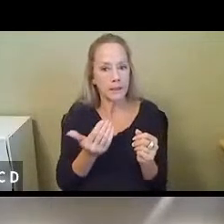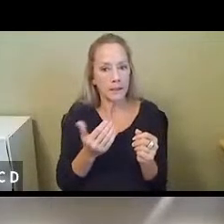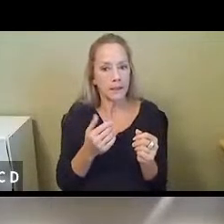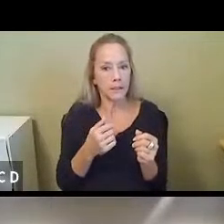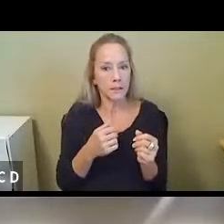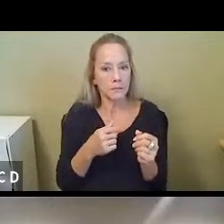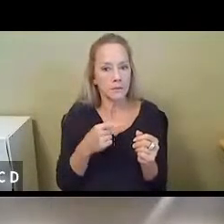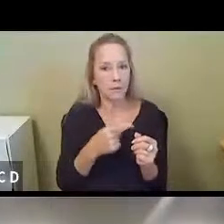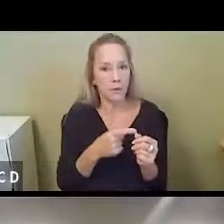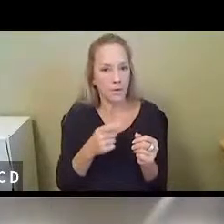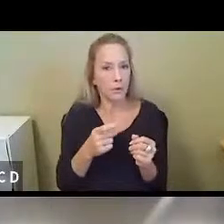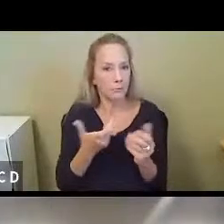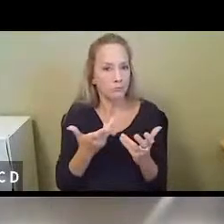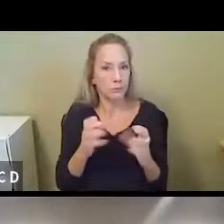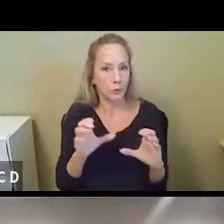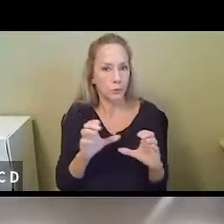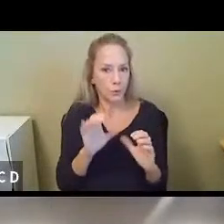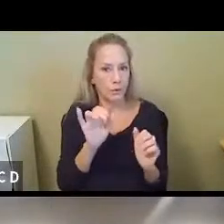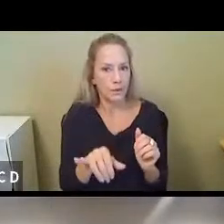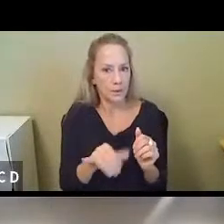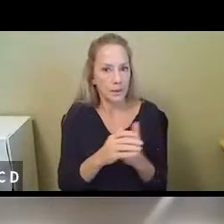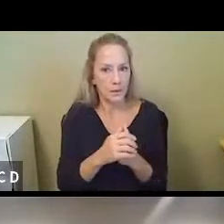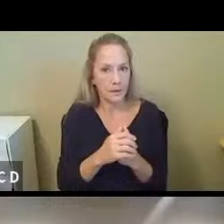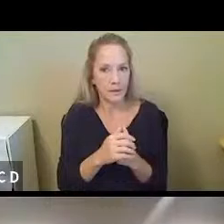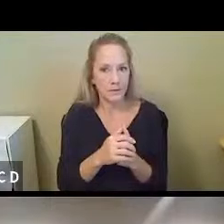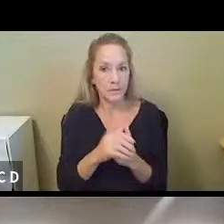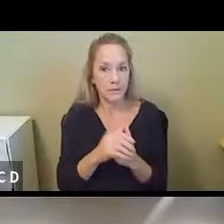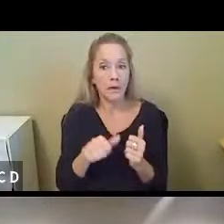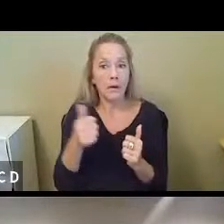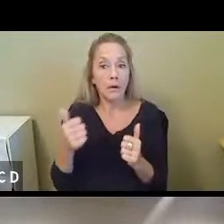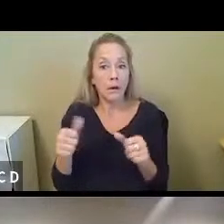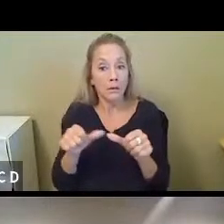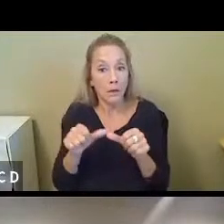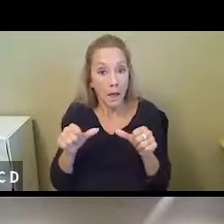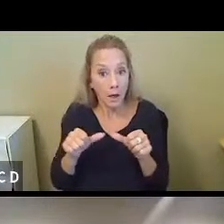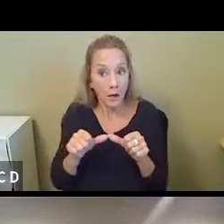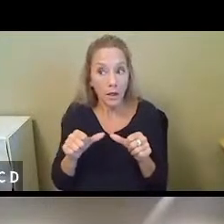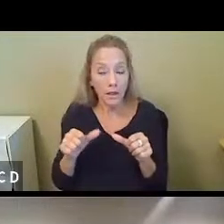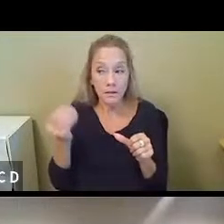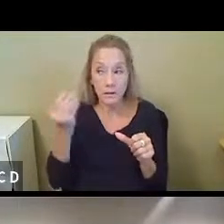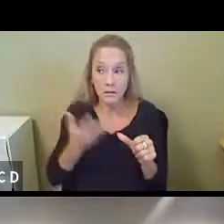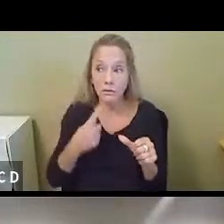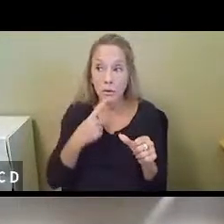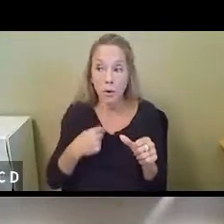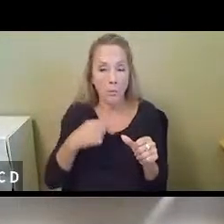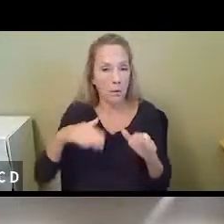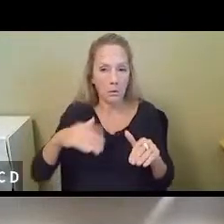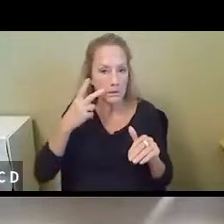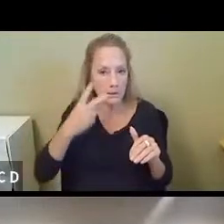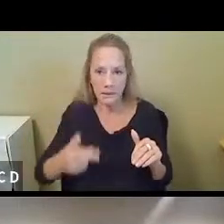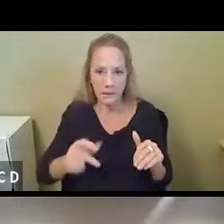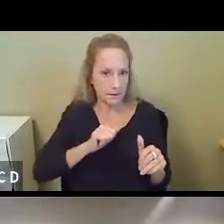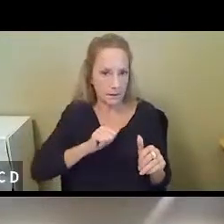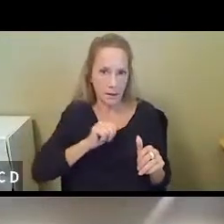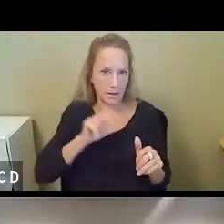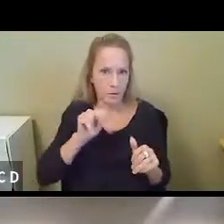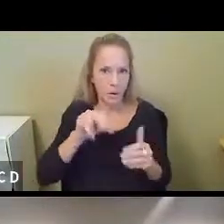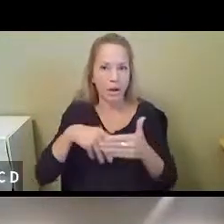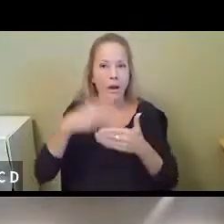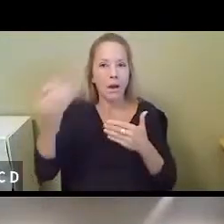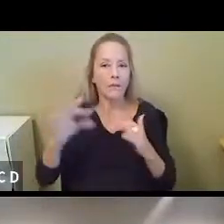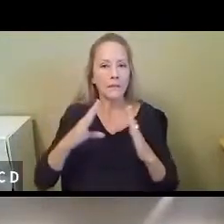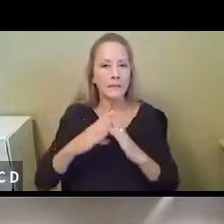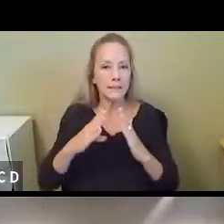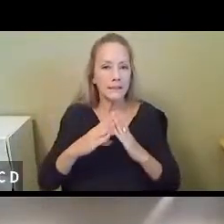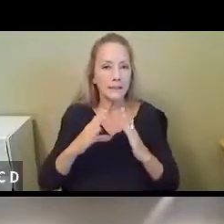doing that. Now, there are other areas I've been told, I have not personally seen outside the city, where there have